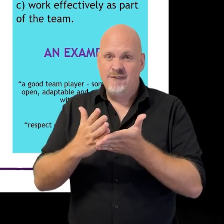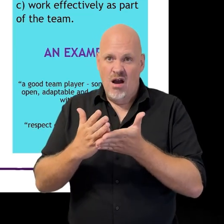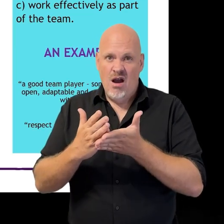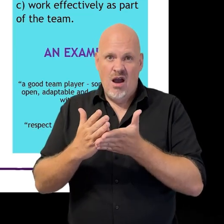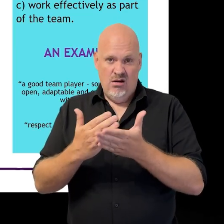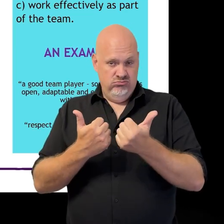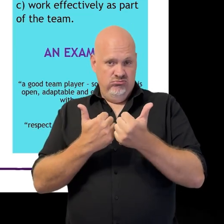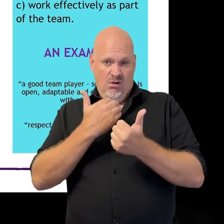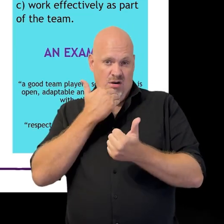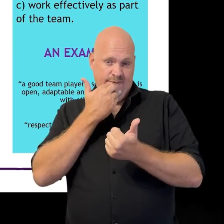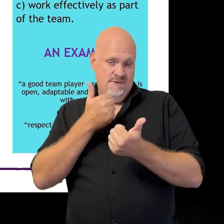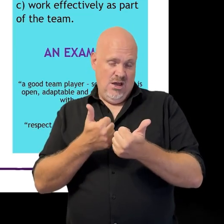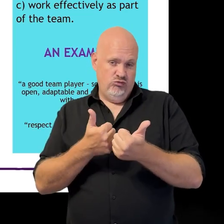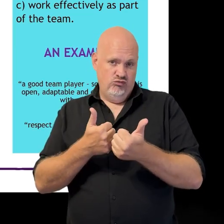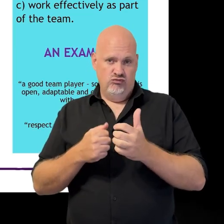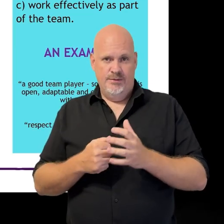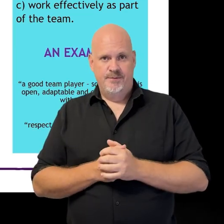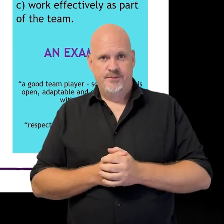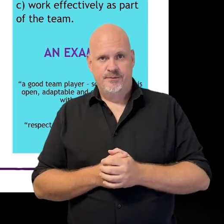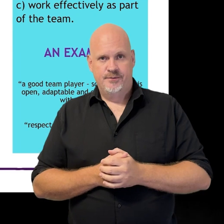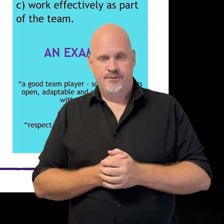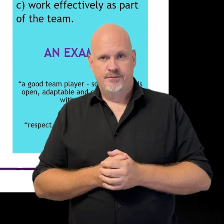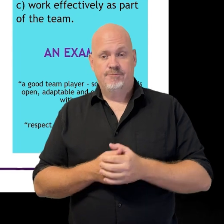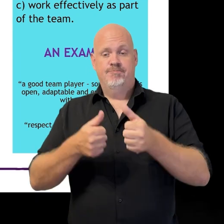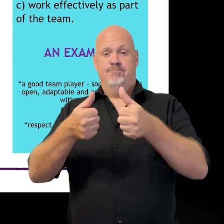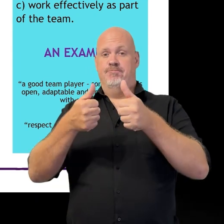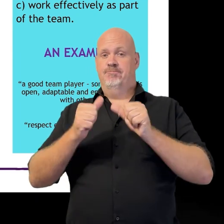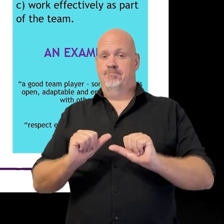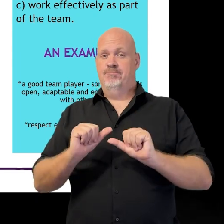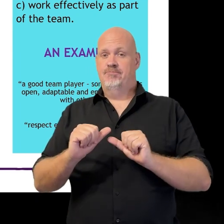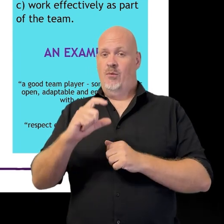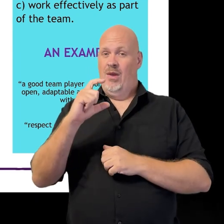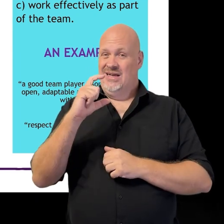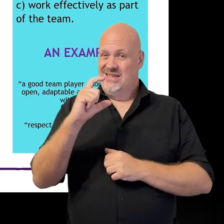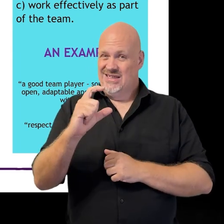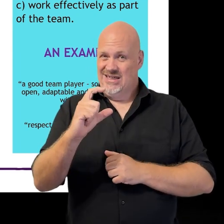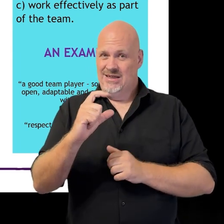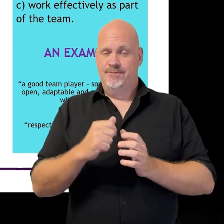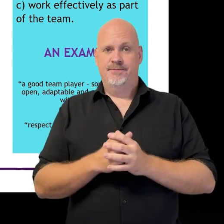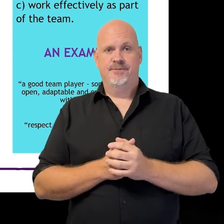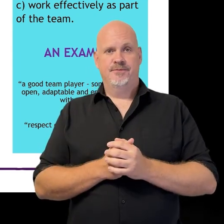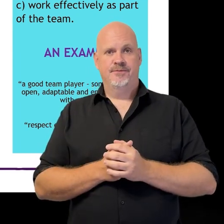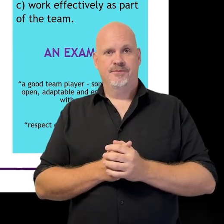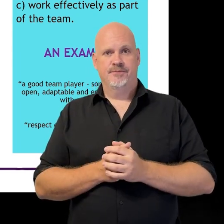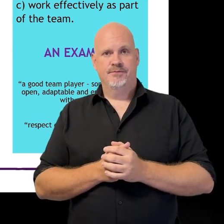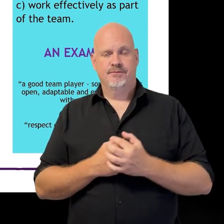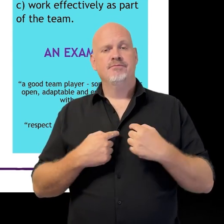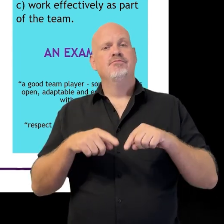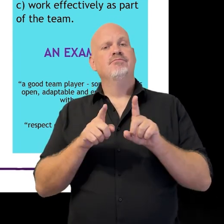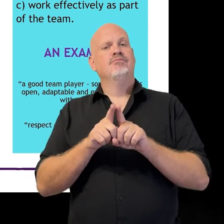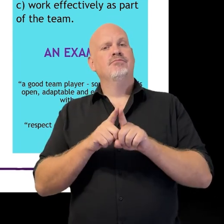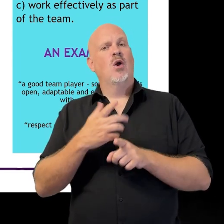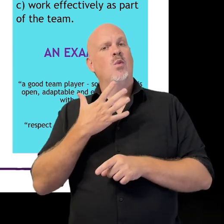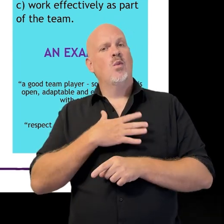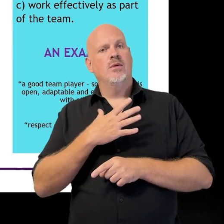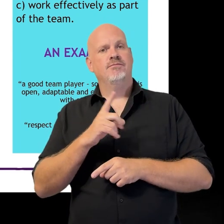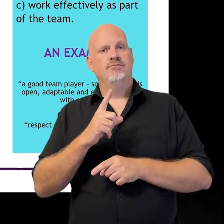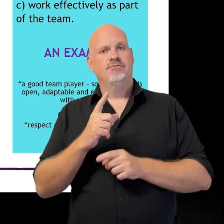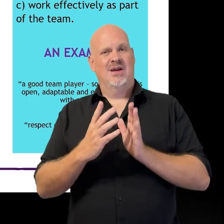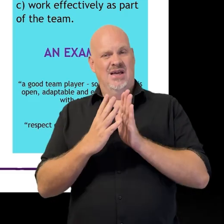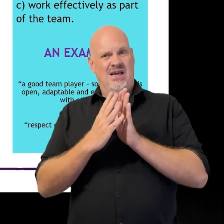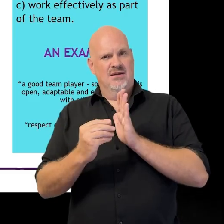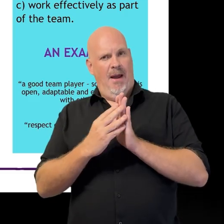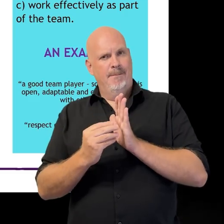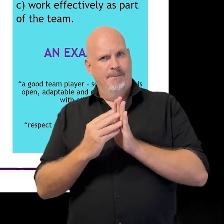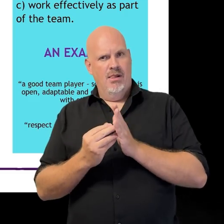response here is your example. How did you clarify your problems or issues? It's just one, really.